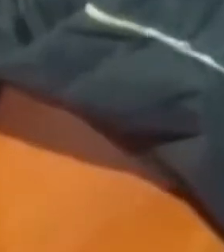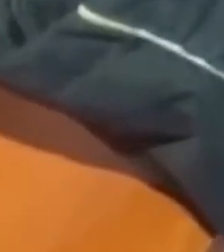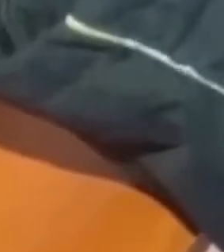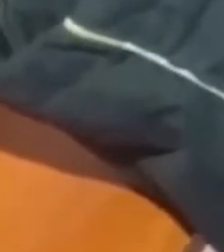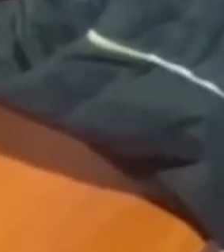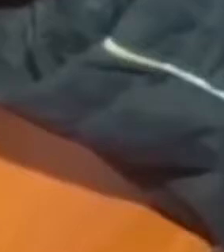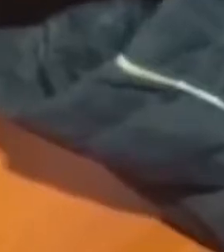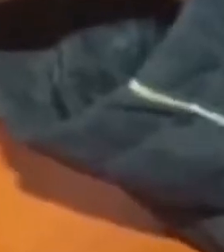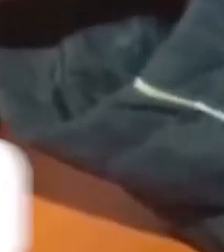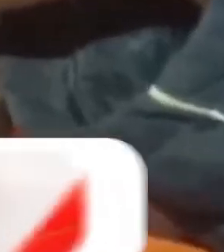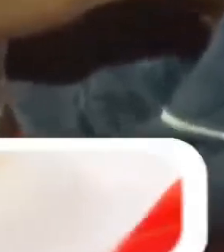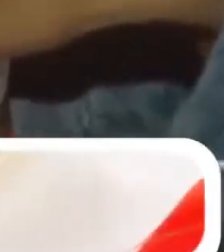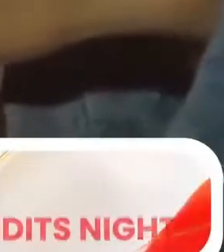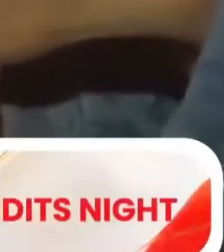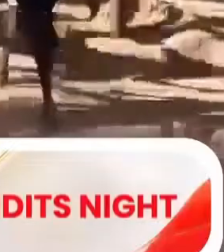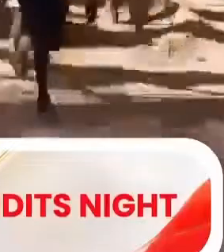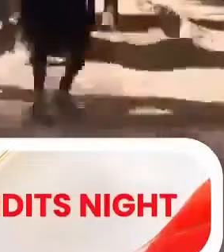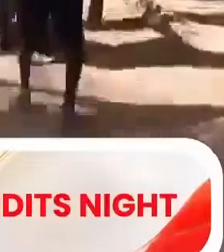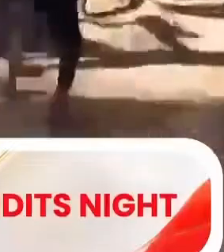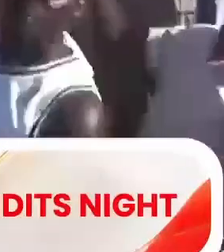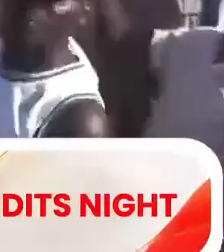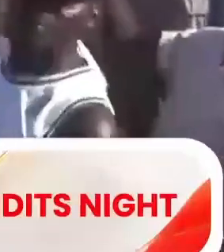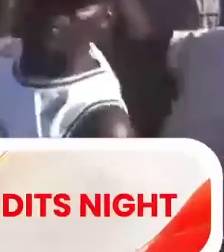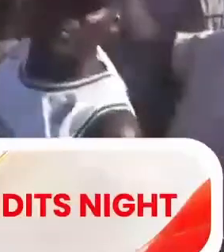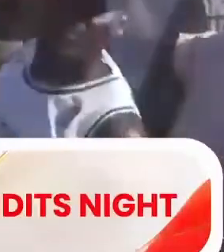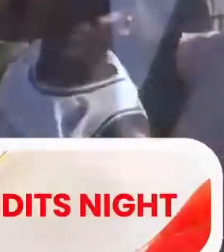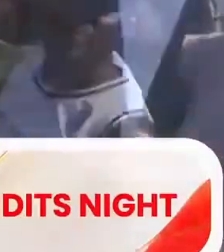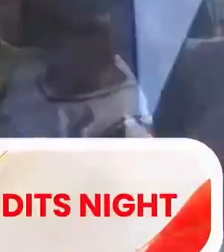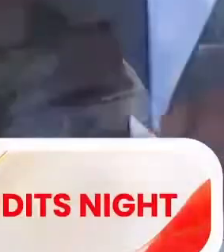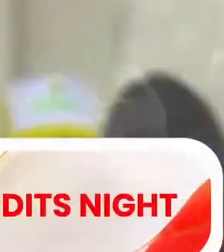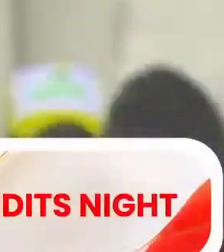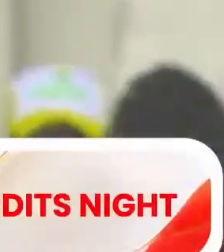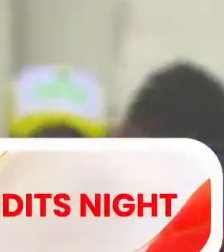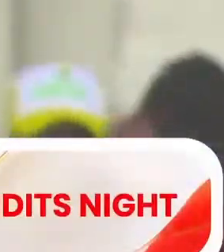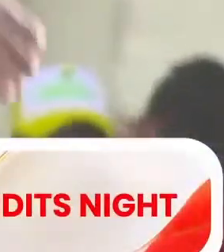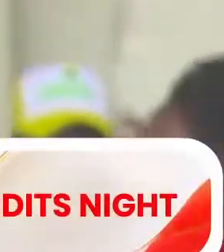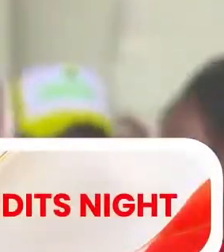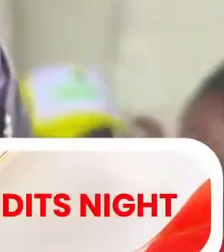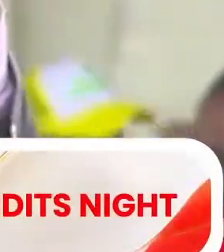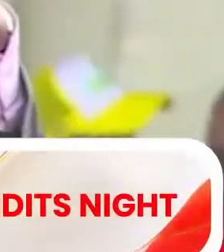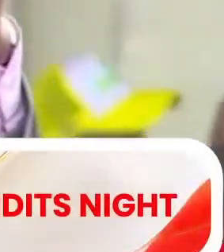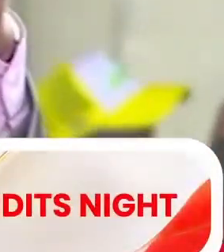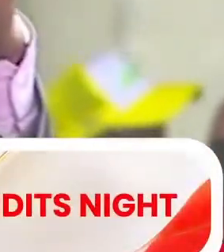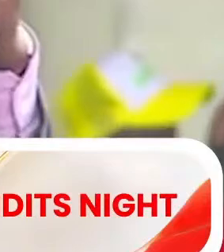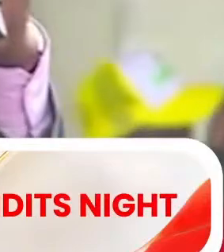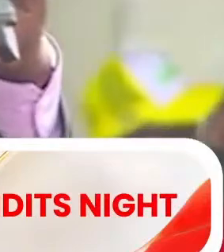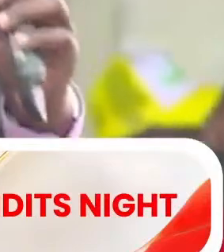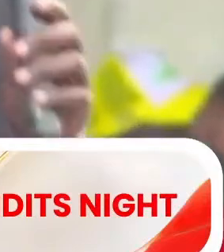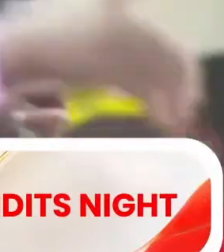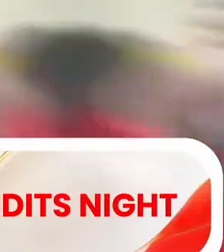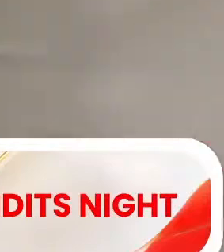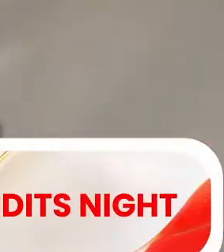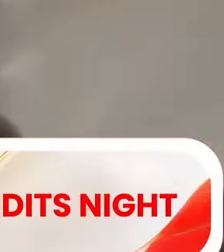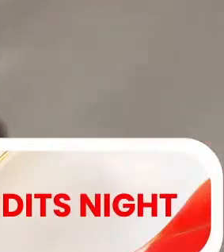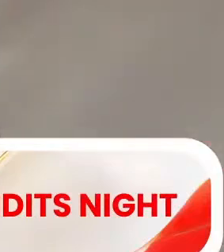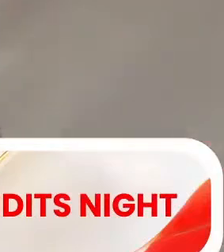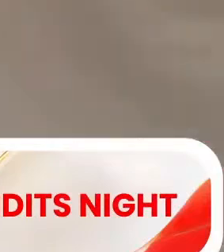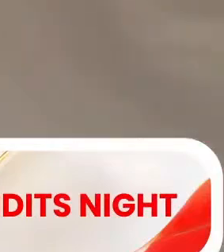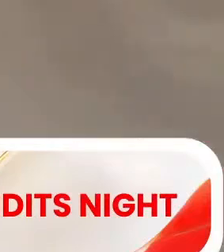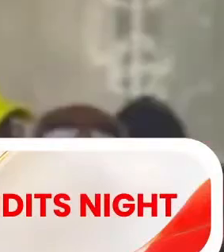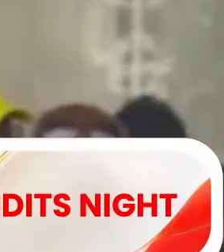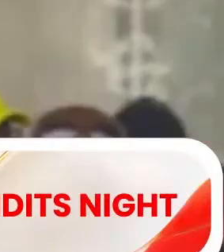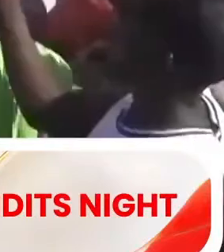The road to 2022 is becoming tougher. Nyuma ya wheelbarrow kuna economic model.